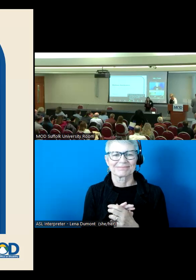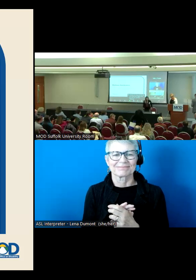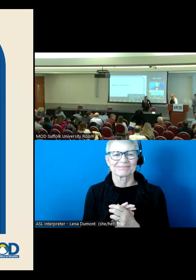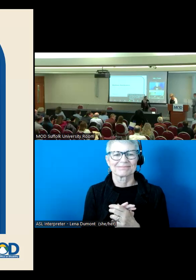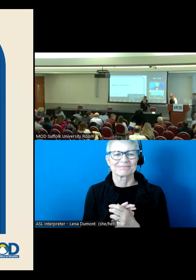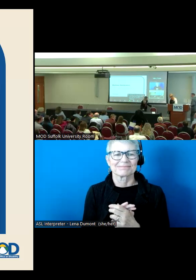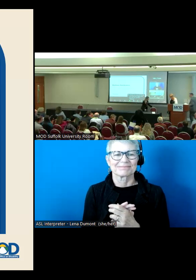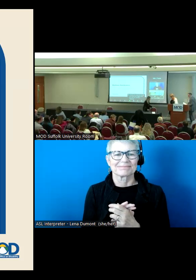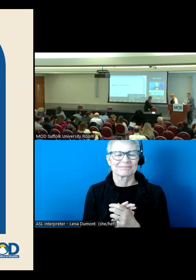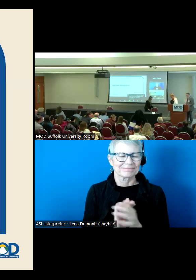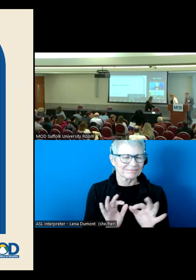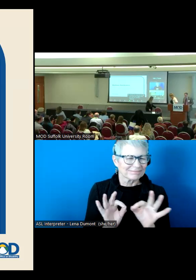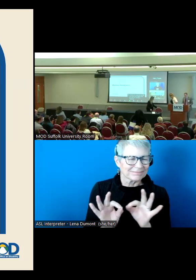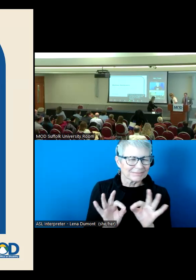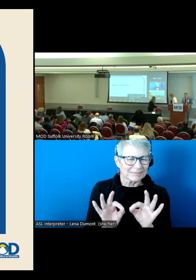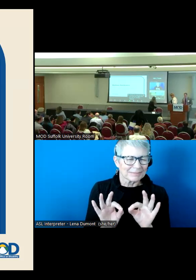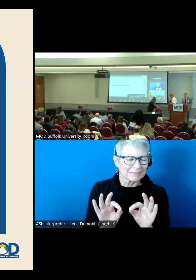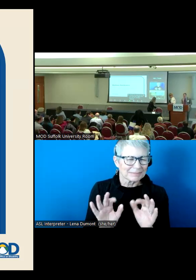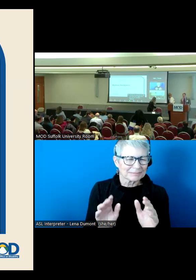Right here. Wait, let me go around.